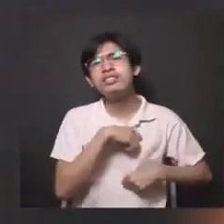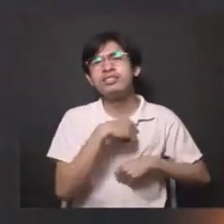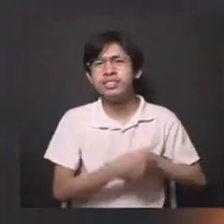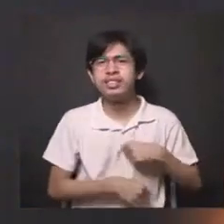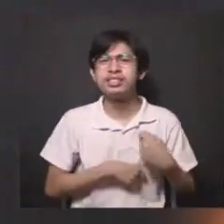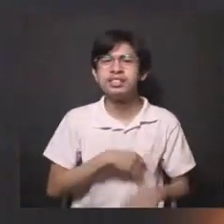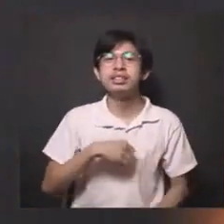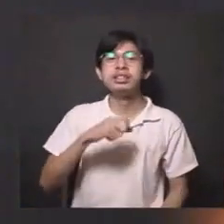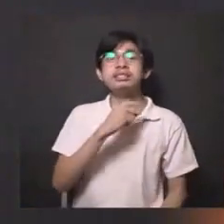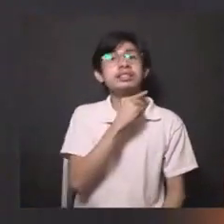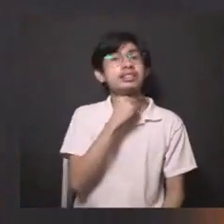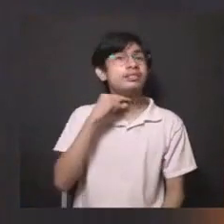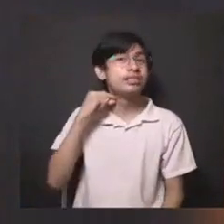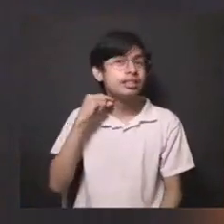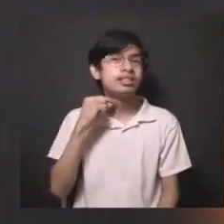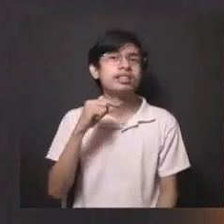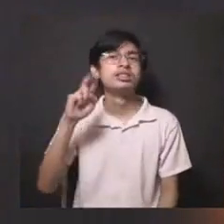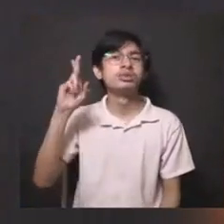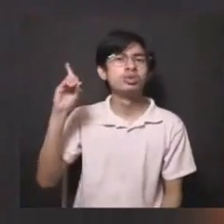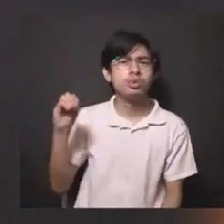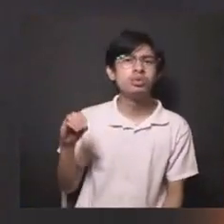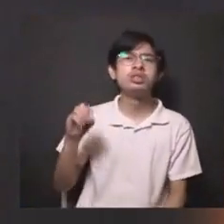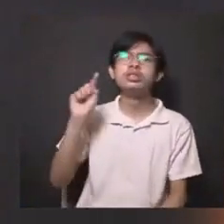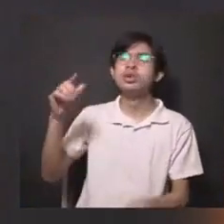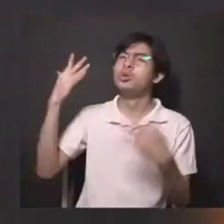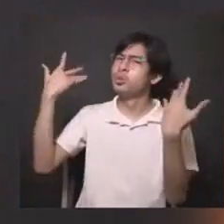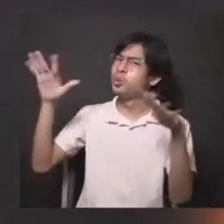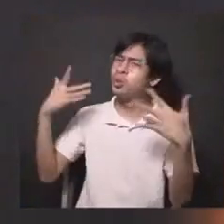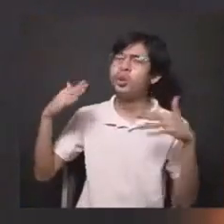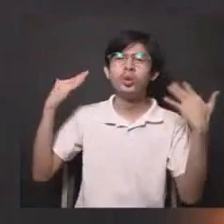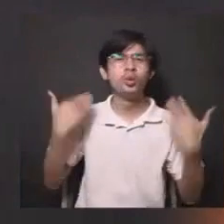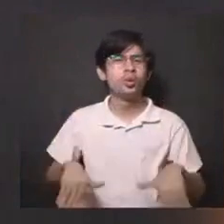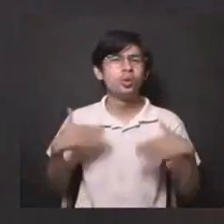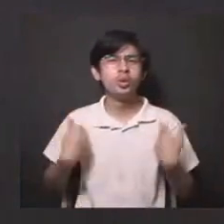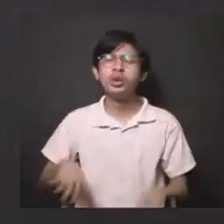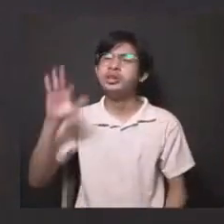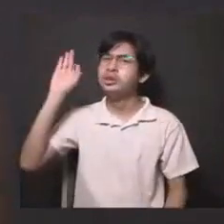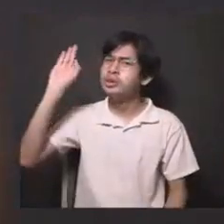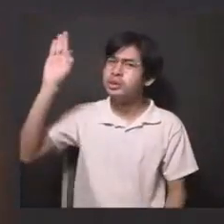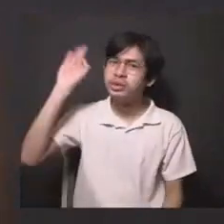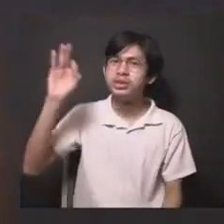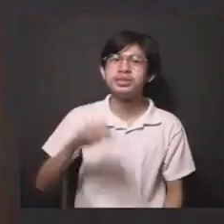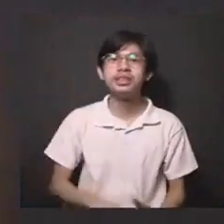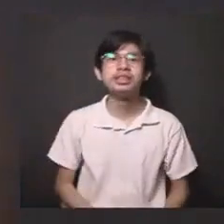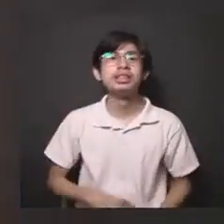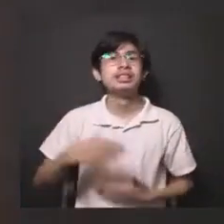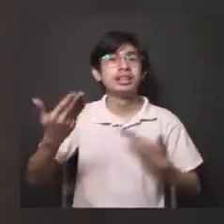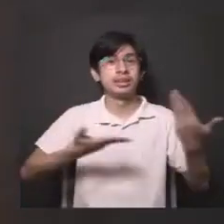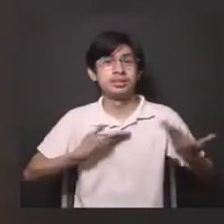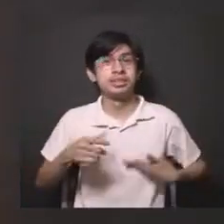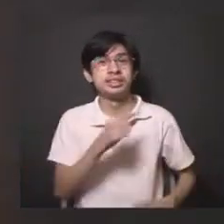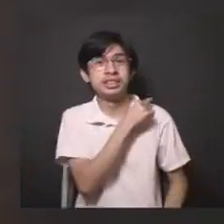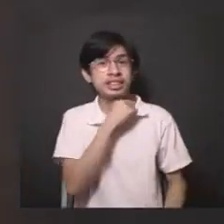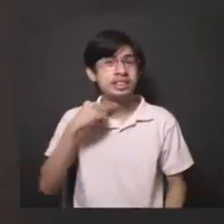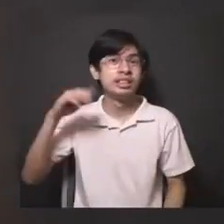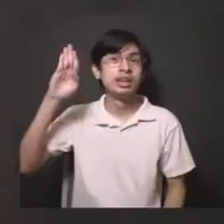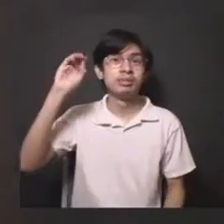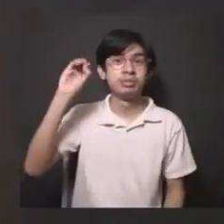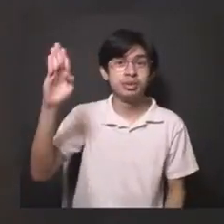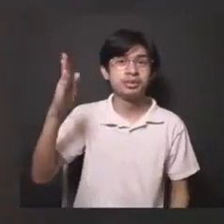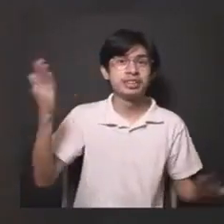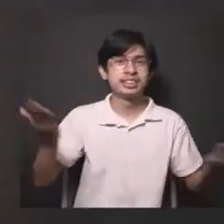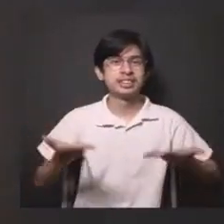Quejadas. Amazing sermon for today. And also special shout out also to Father Bob McConaughey. He's in the house